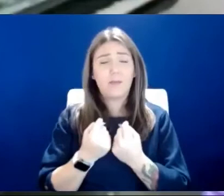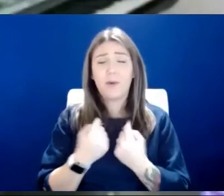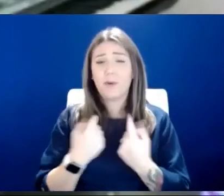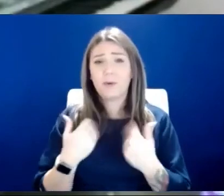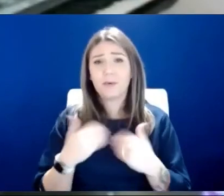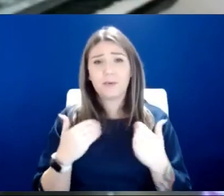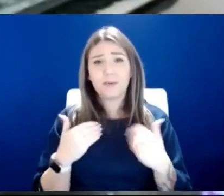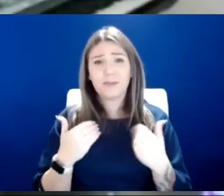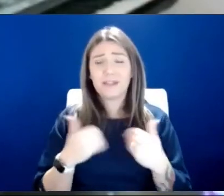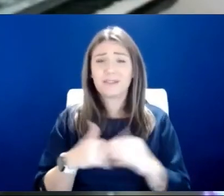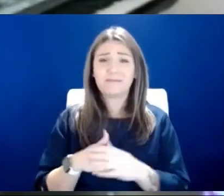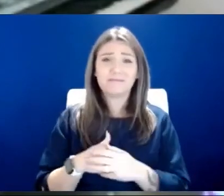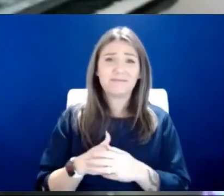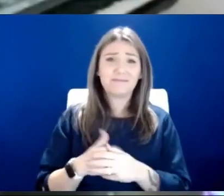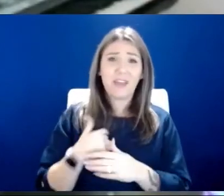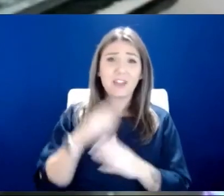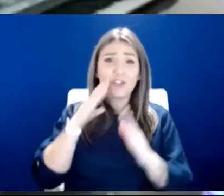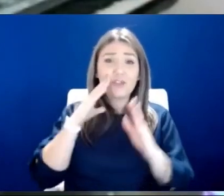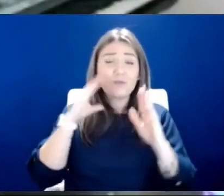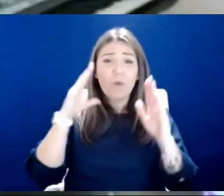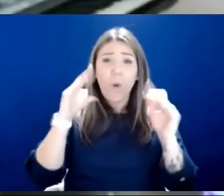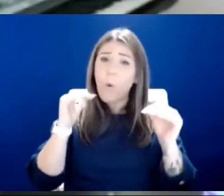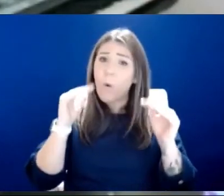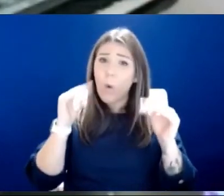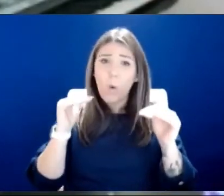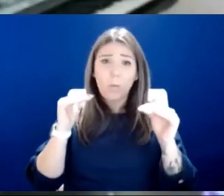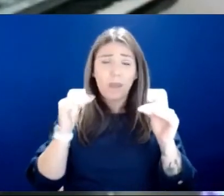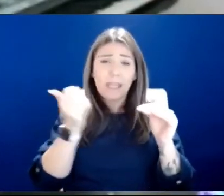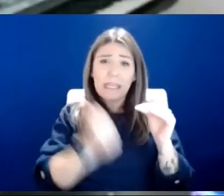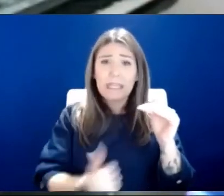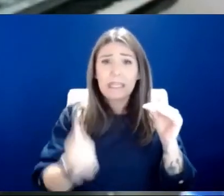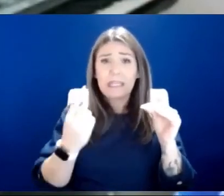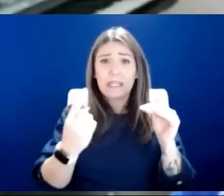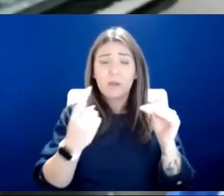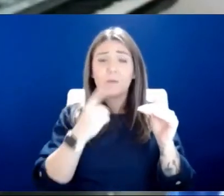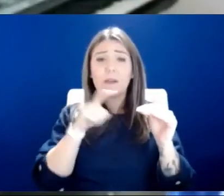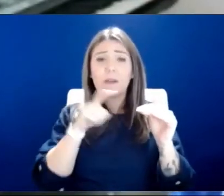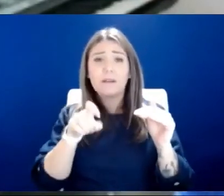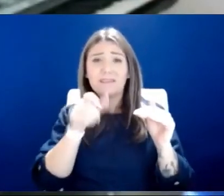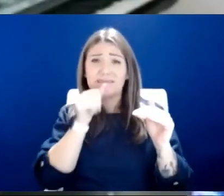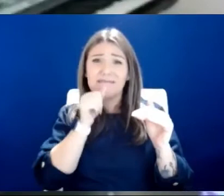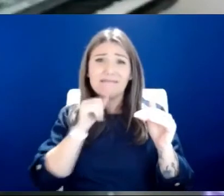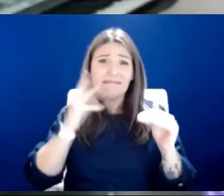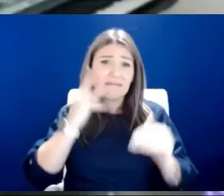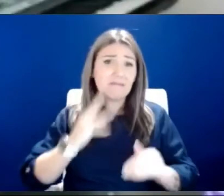I just hope that anybody that has to go through this kind of stuff,